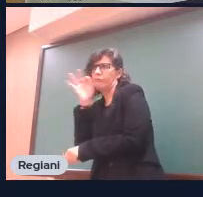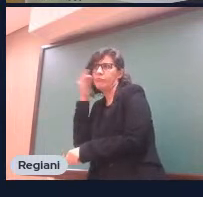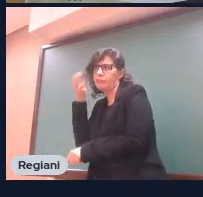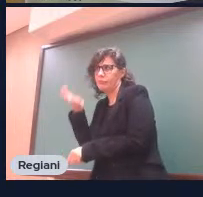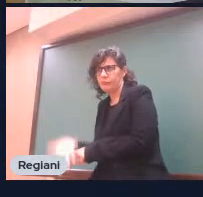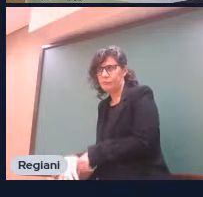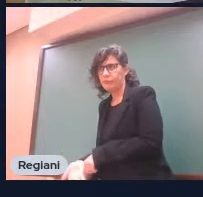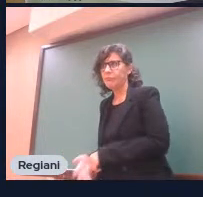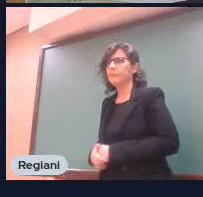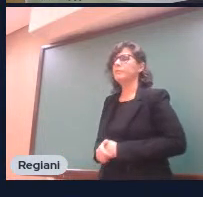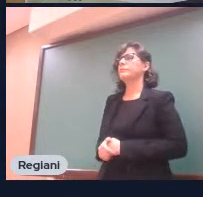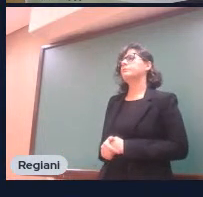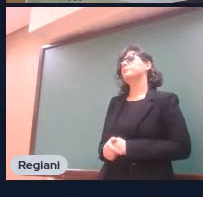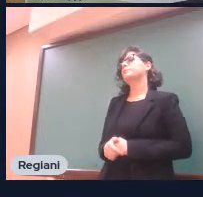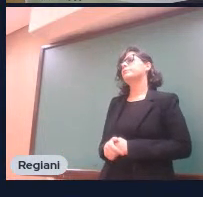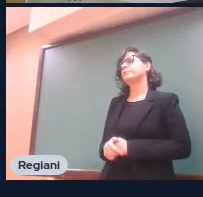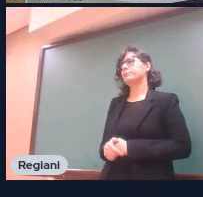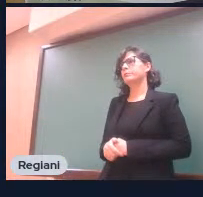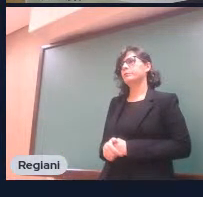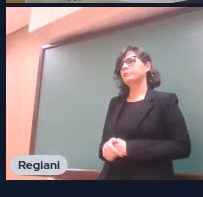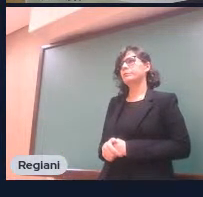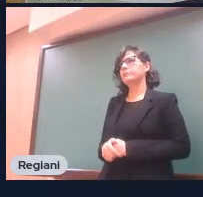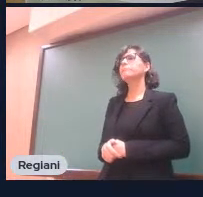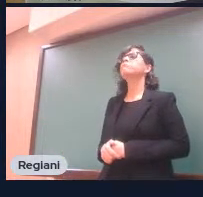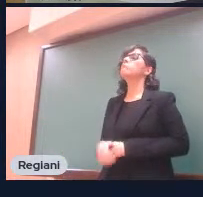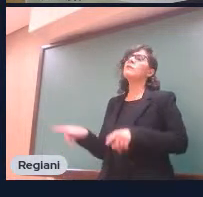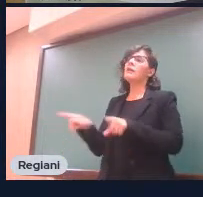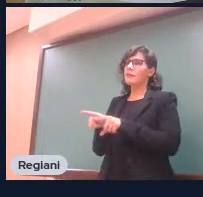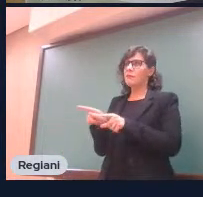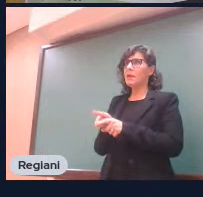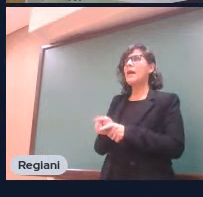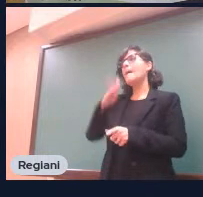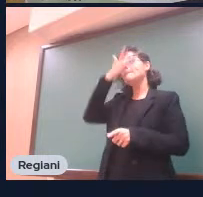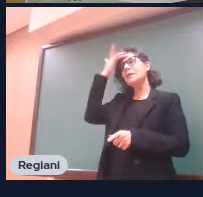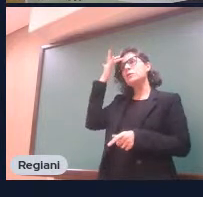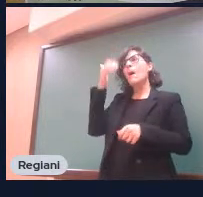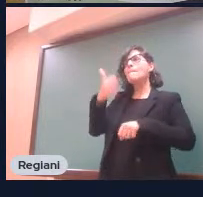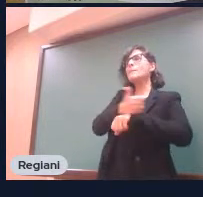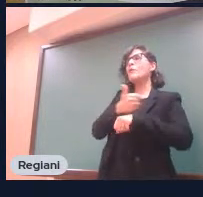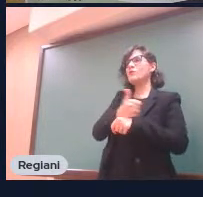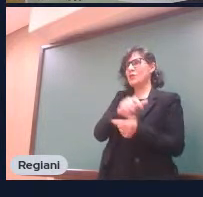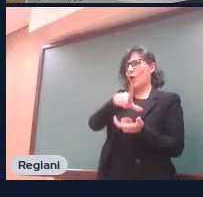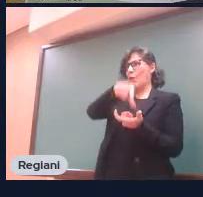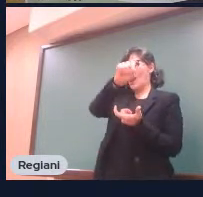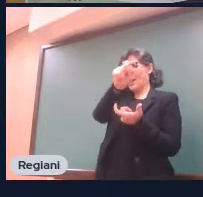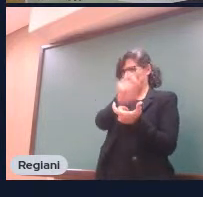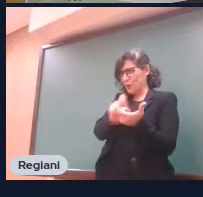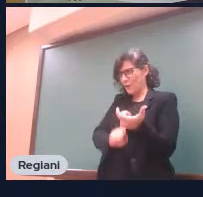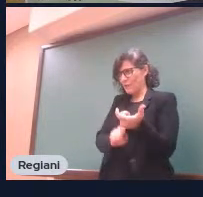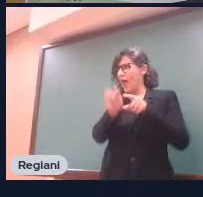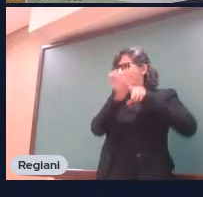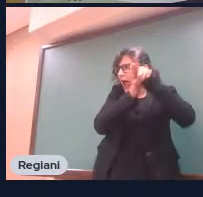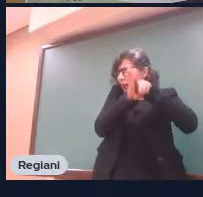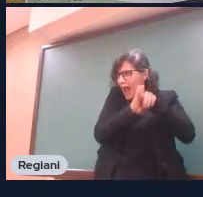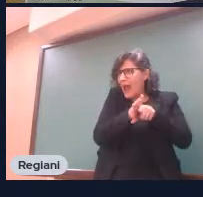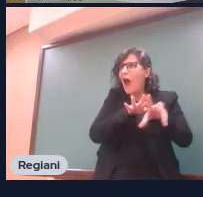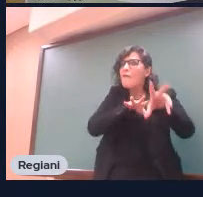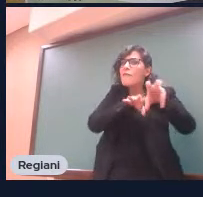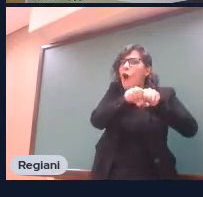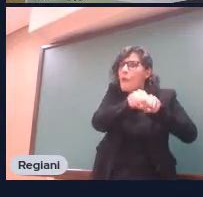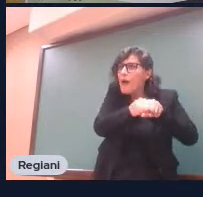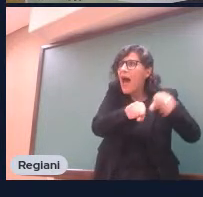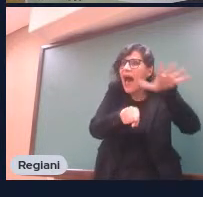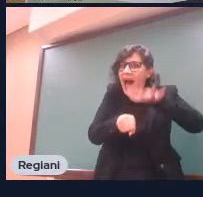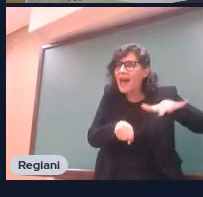edições, e de lexicógrafos que são graduados, que